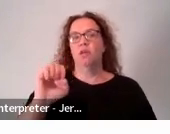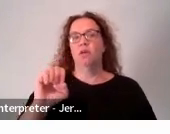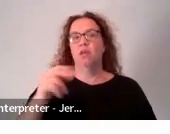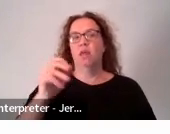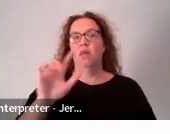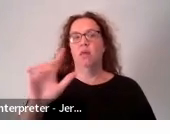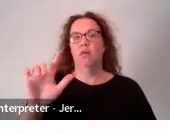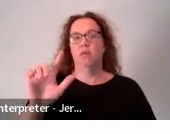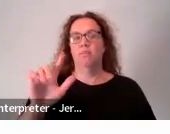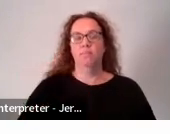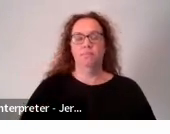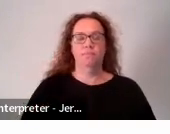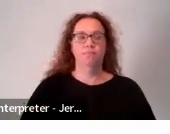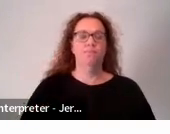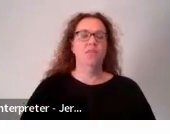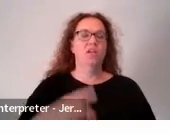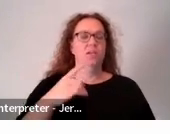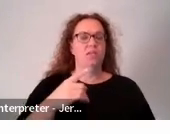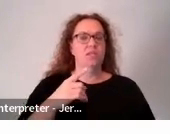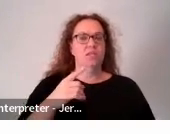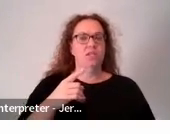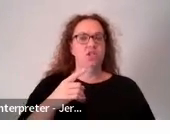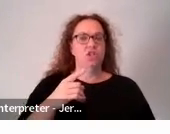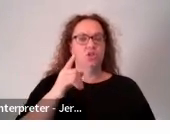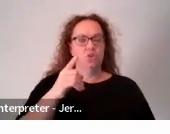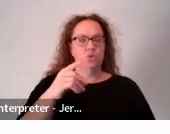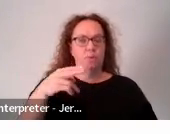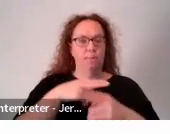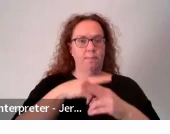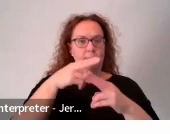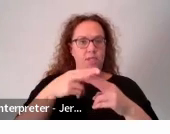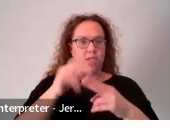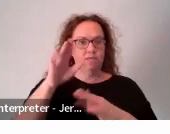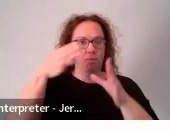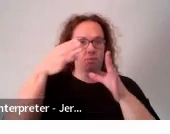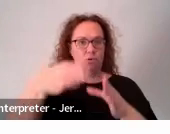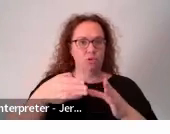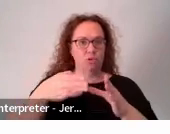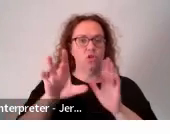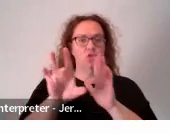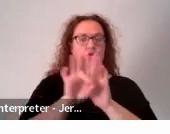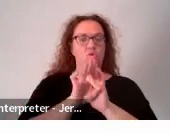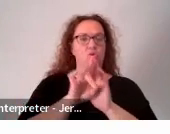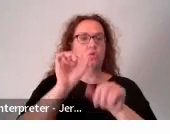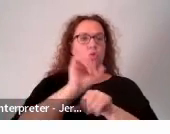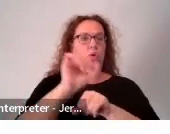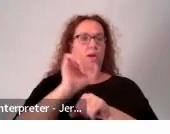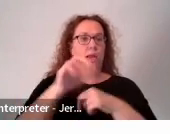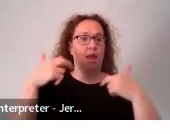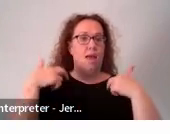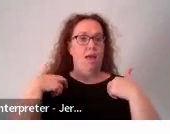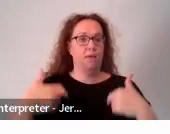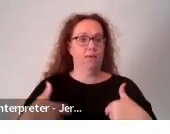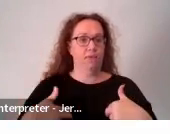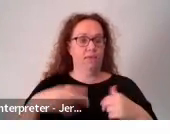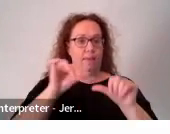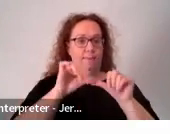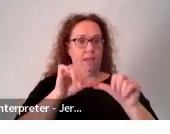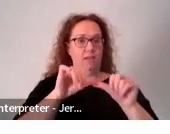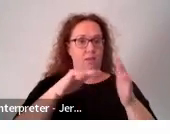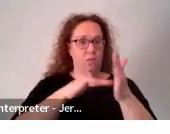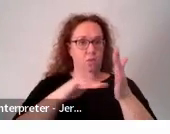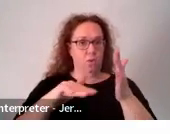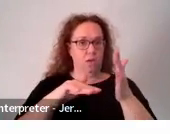So Jackie, as Michelle suggests, you indicated that if a person chooses working healthy, that they maintain their waiver